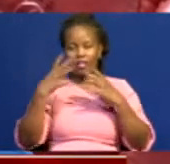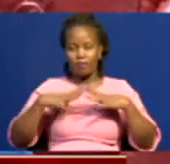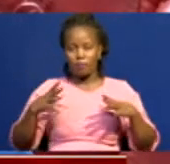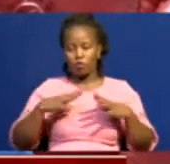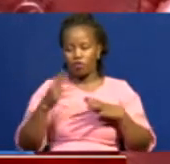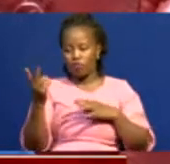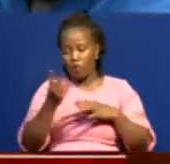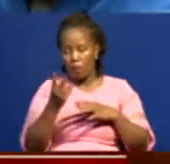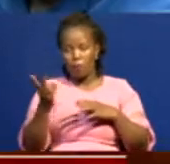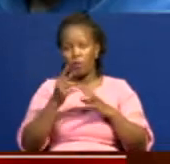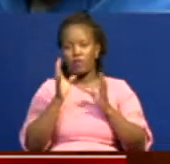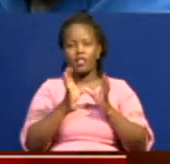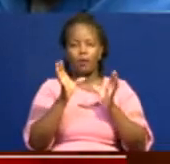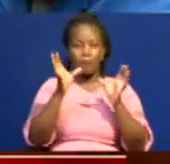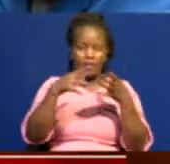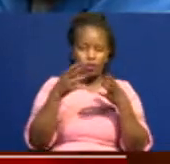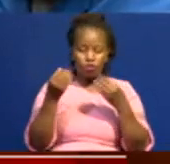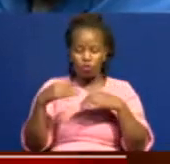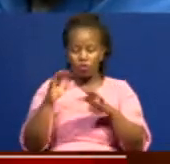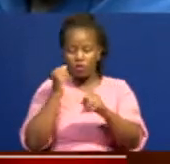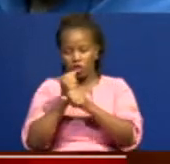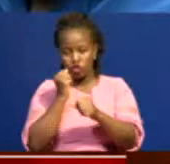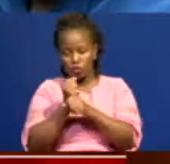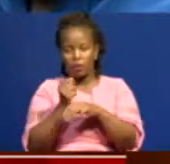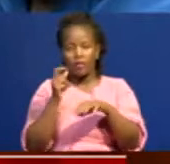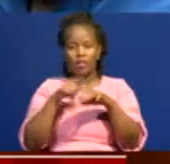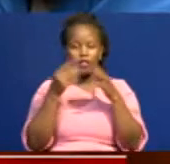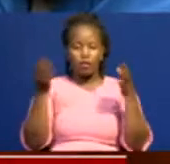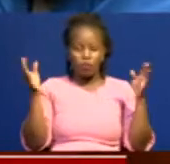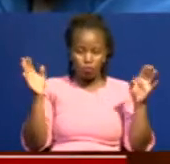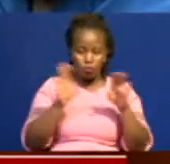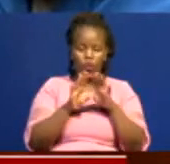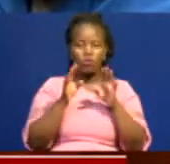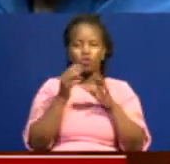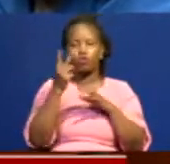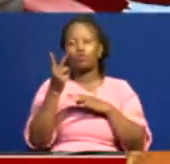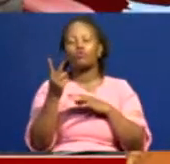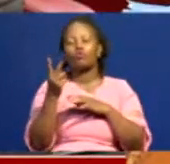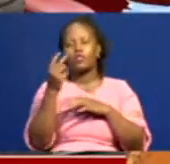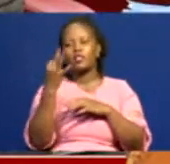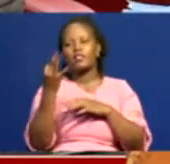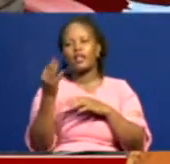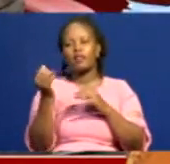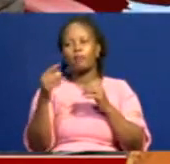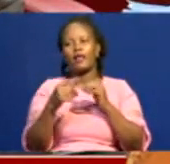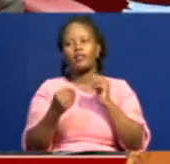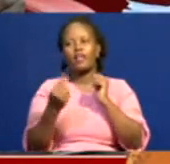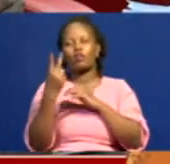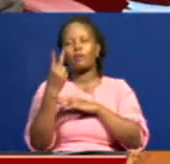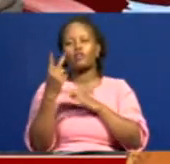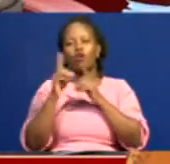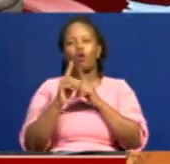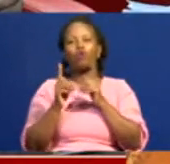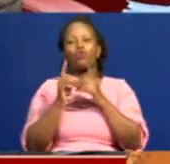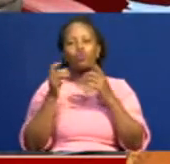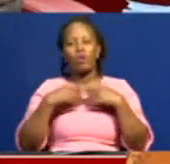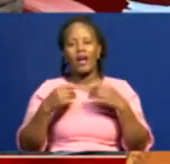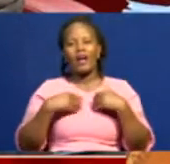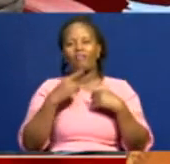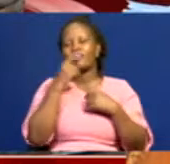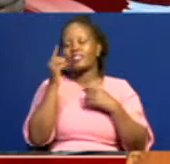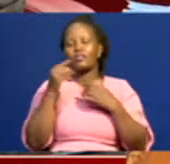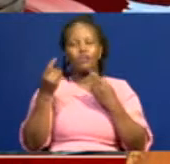jobs when the entities close down on the 23rd of December. That's just 2 days before Christmas. And they allege a plot by their employers to